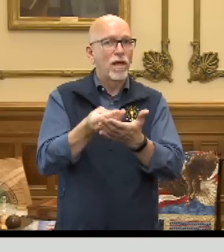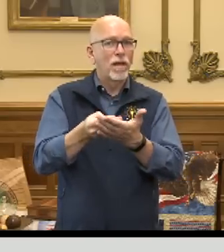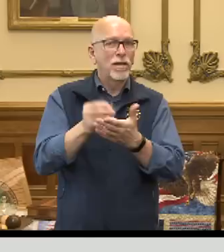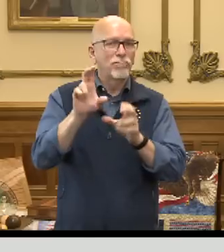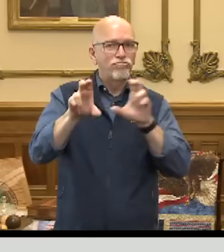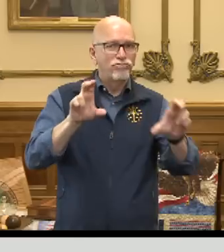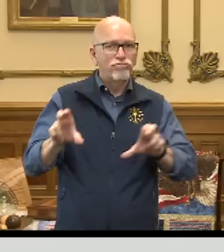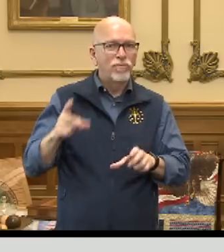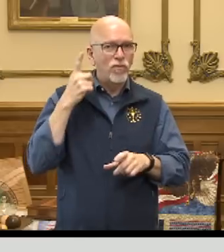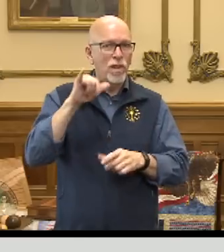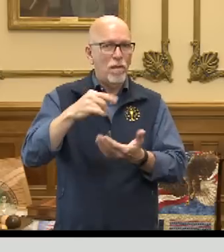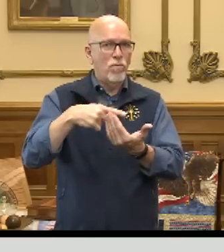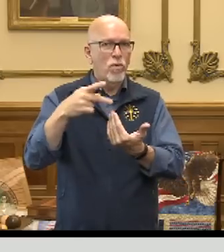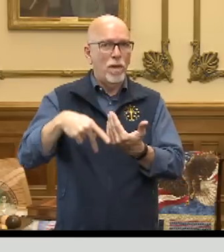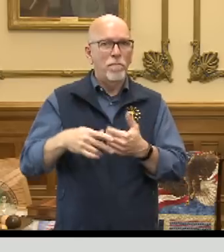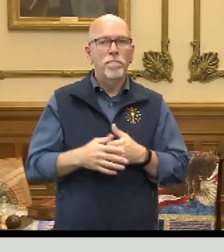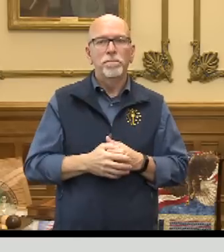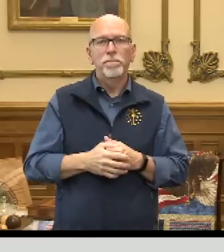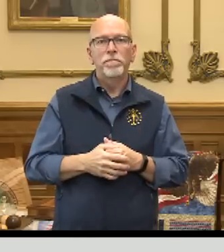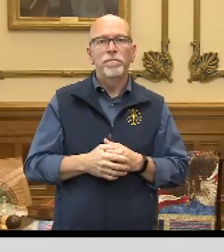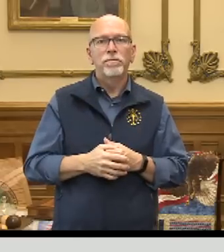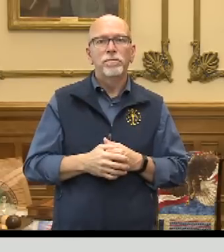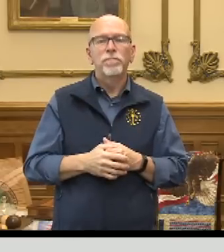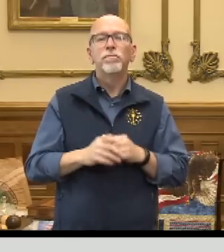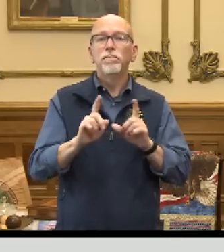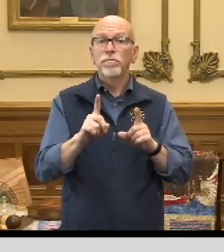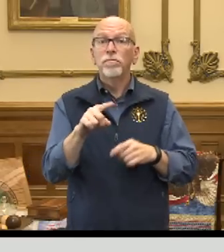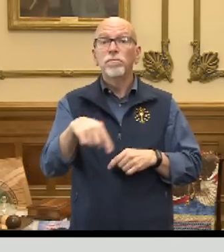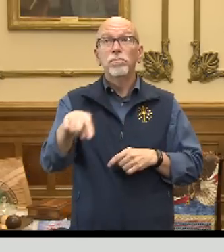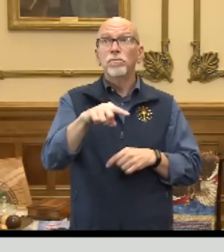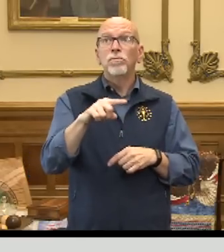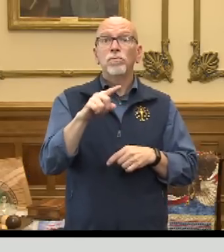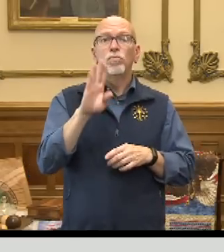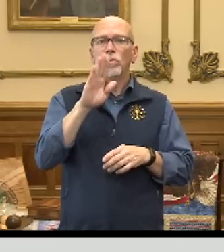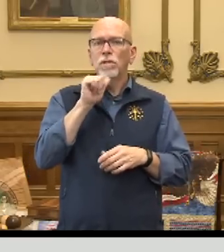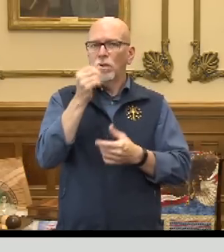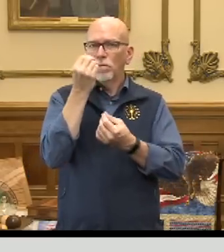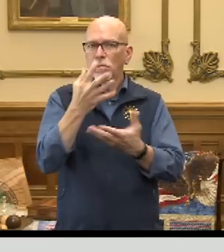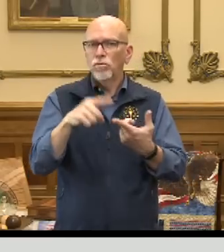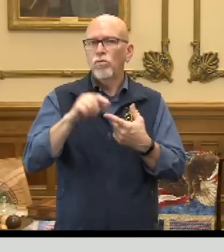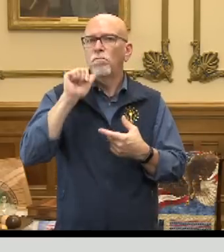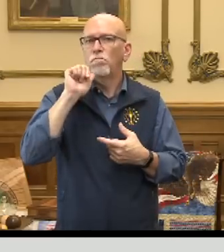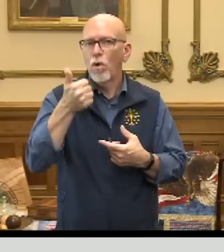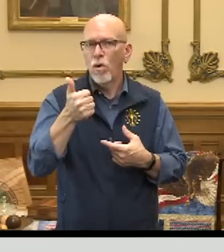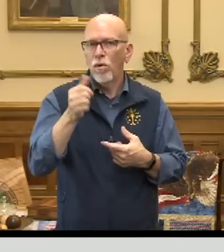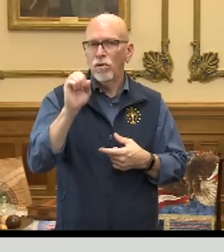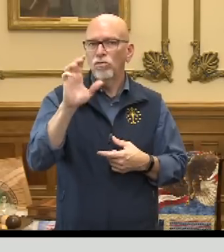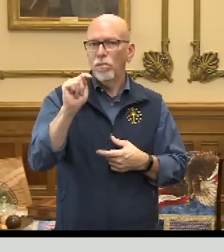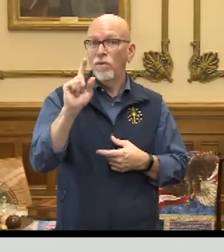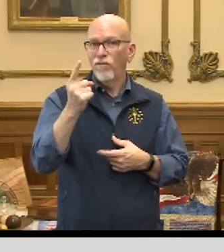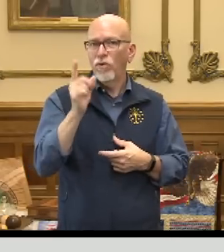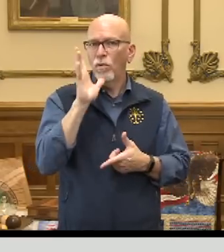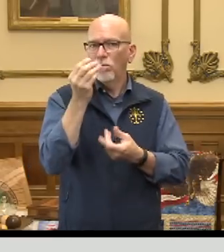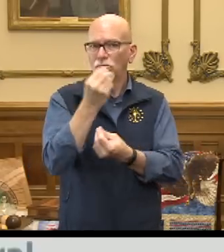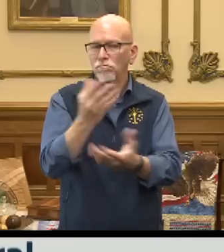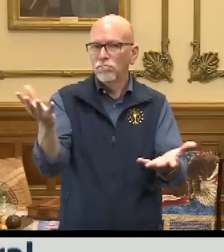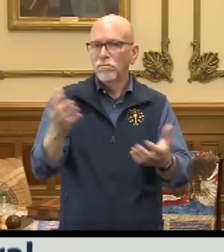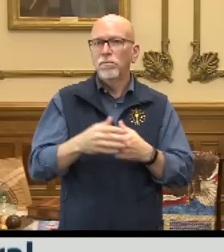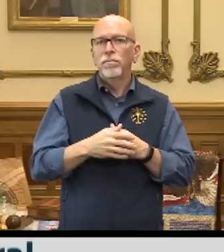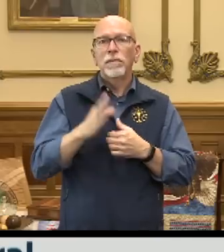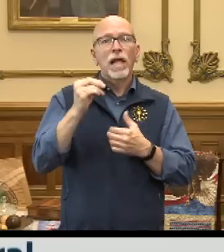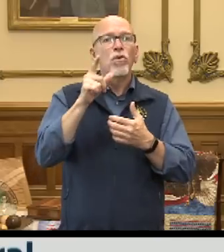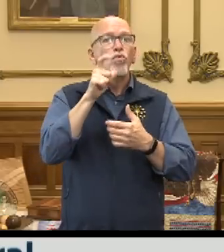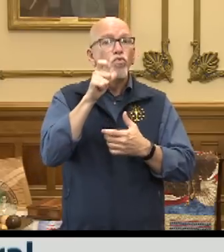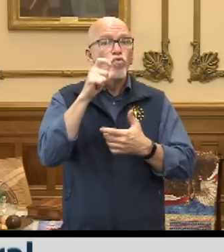through this program. Now, the recipients won't be notified until tomorrow, October 1st, and a list